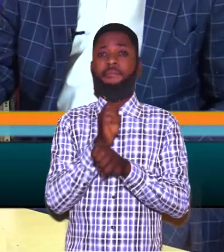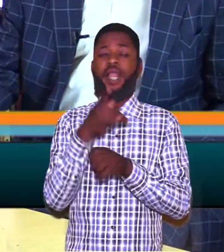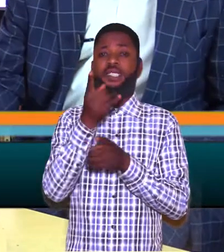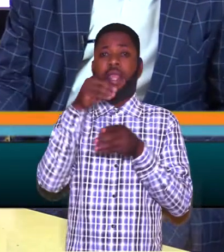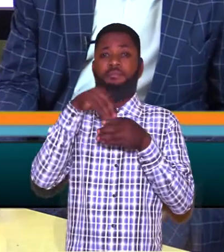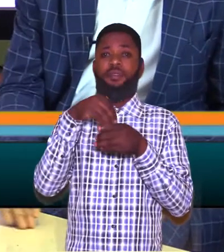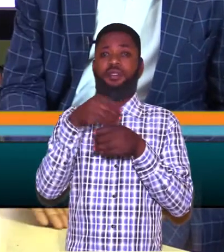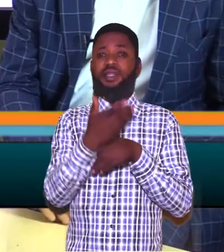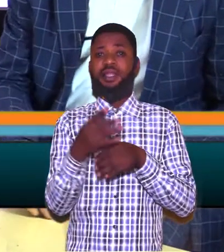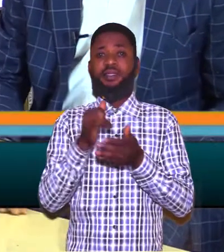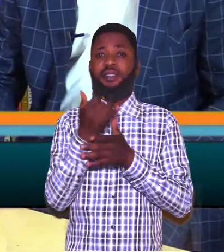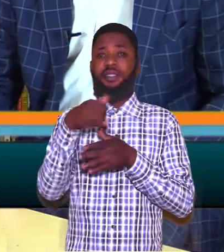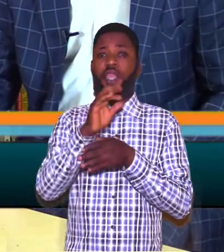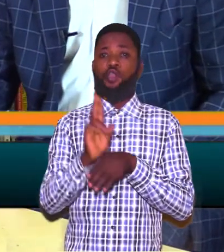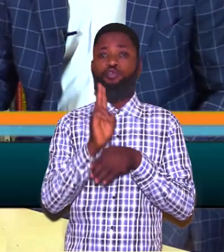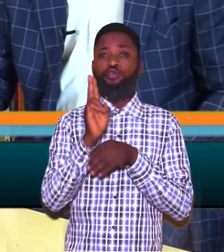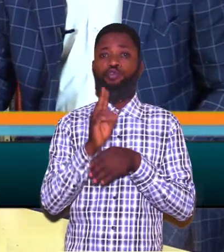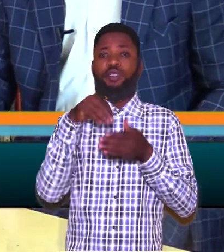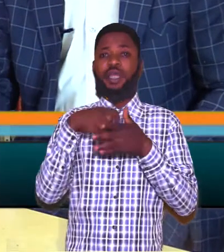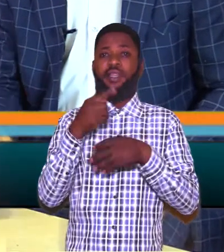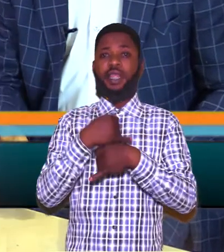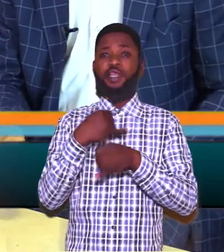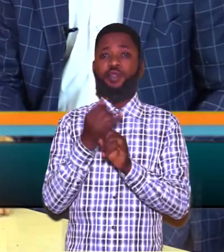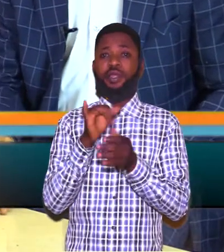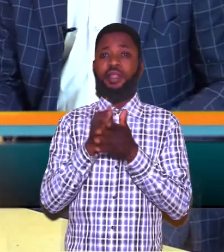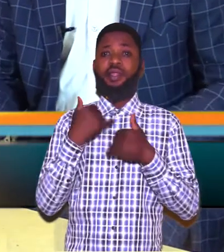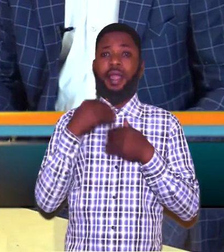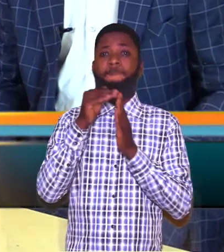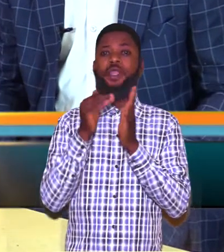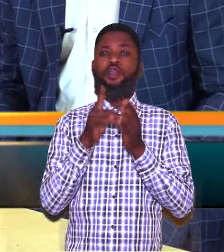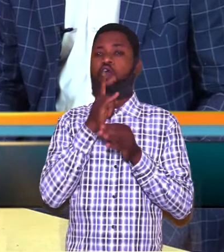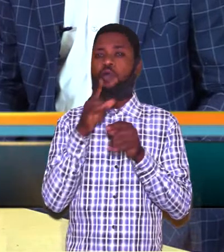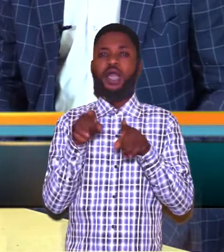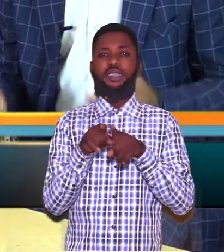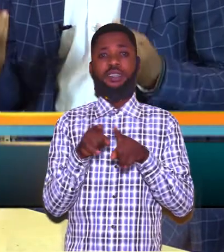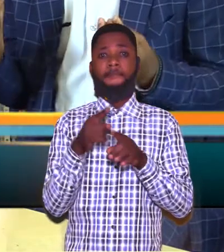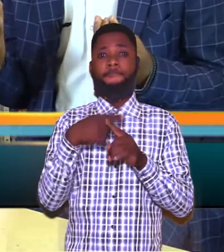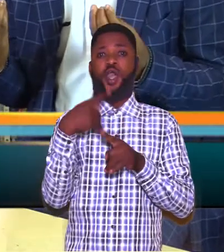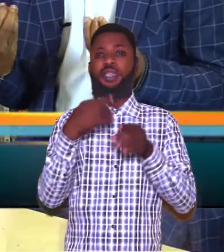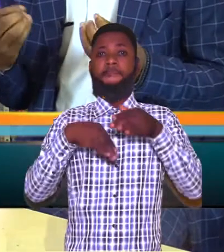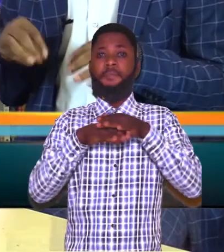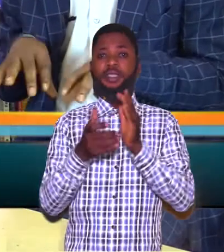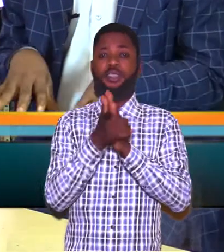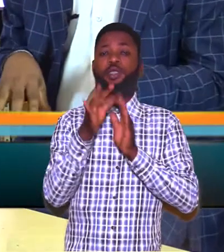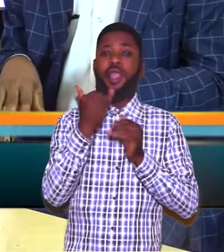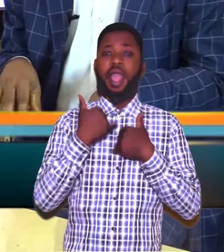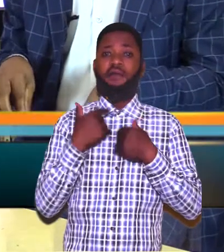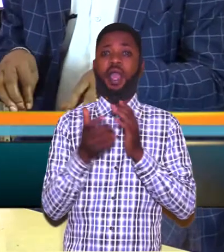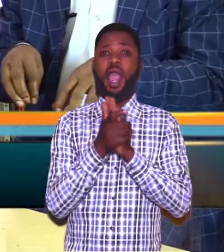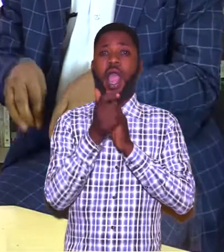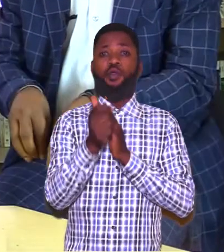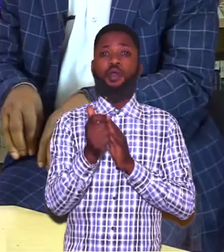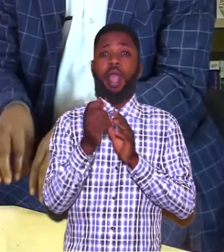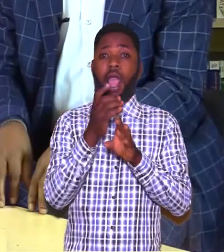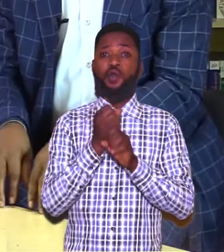The plants they are using in each of those industries I've mentioned, they are not the same. But the basic skill they have acquired,